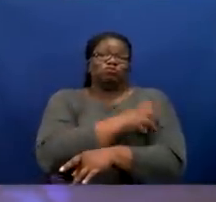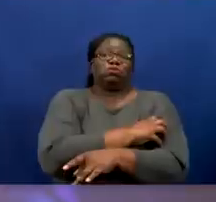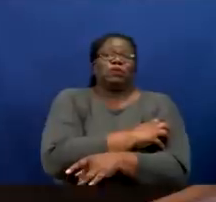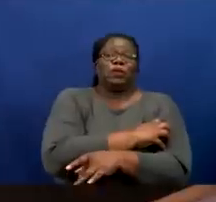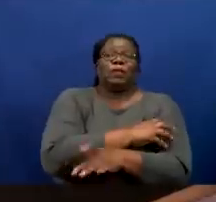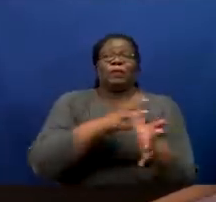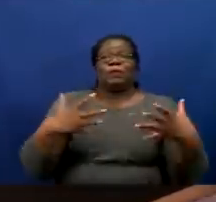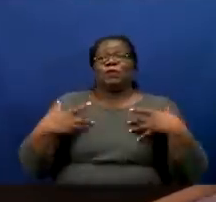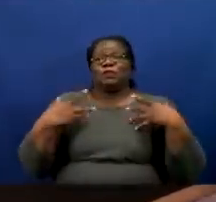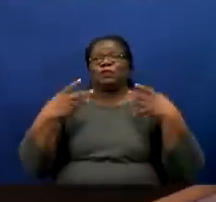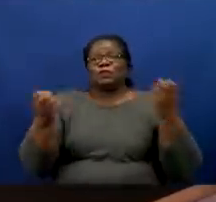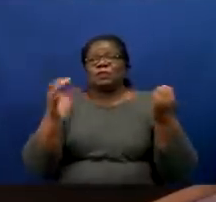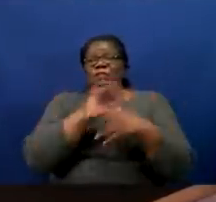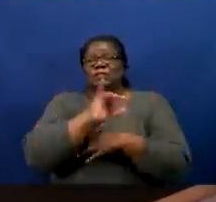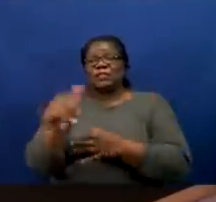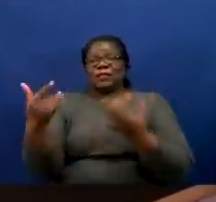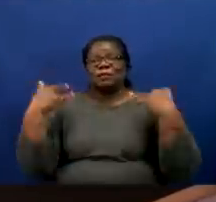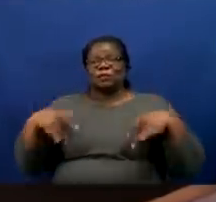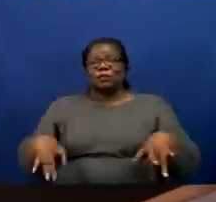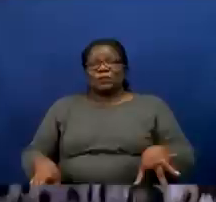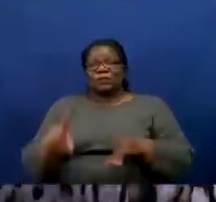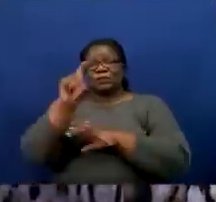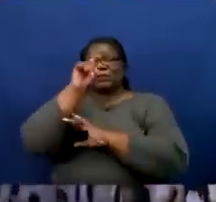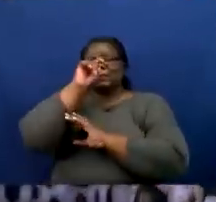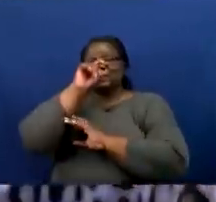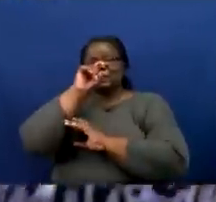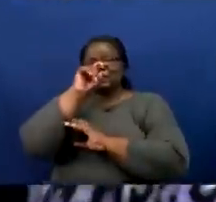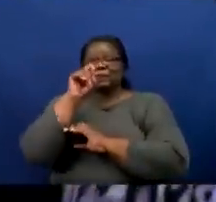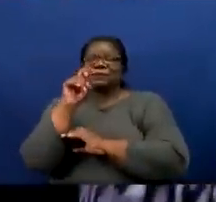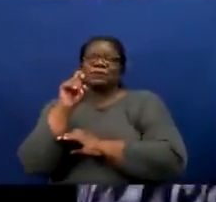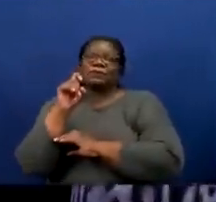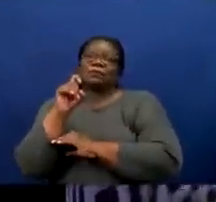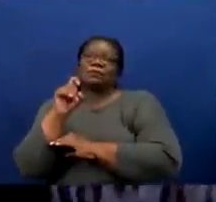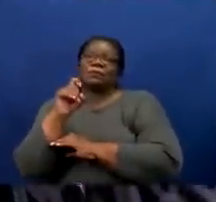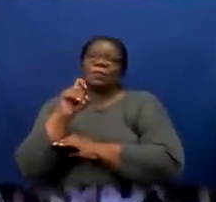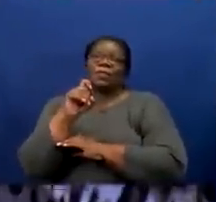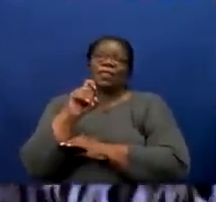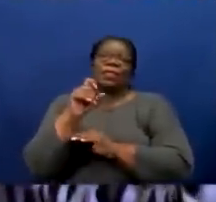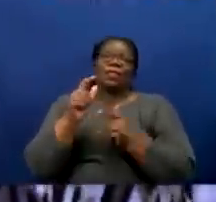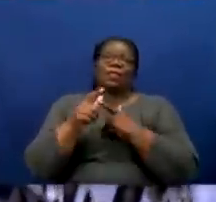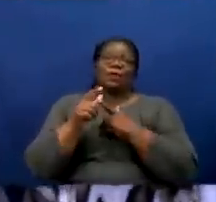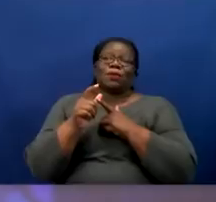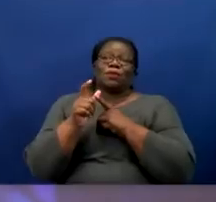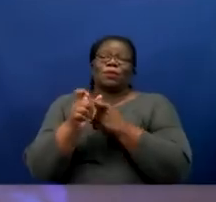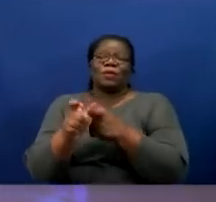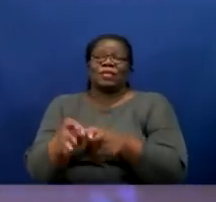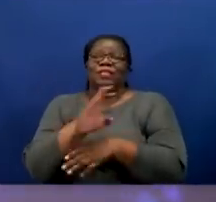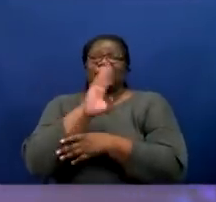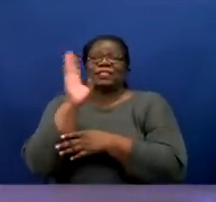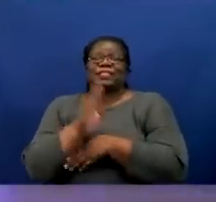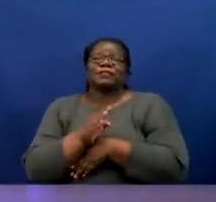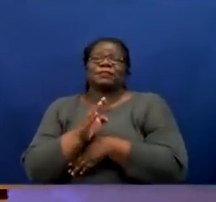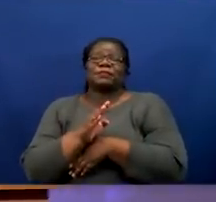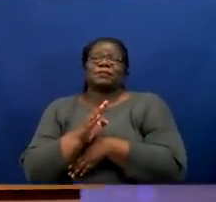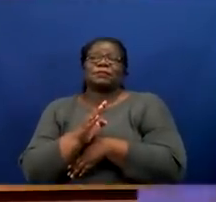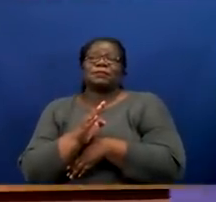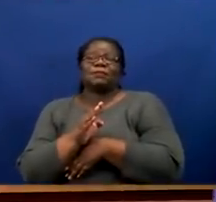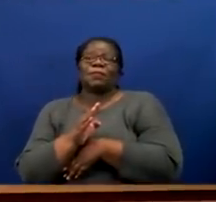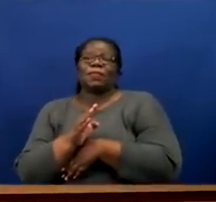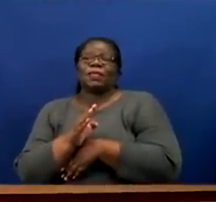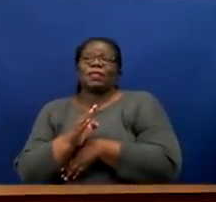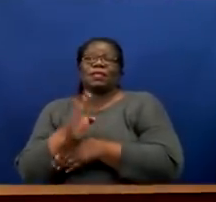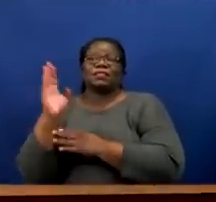up with wings as eagles. They'll run and not get weary. They shall